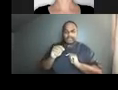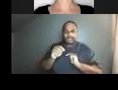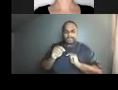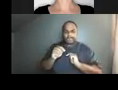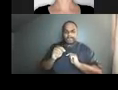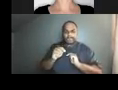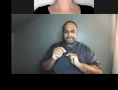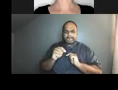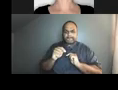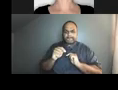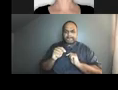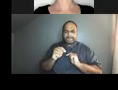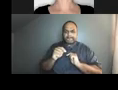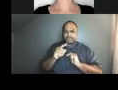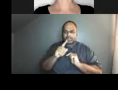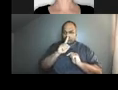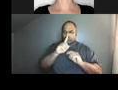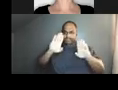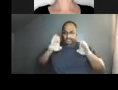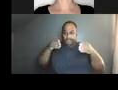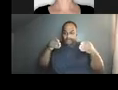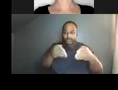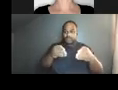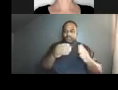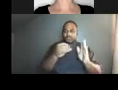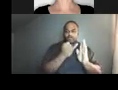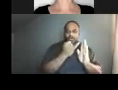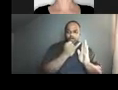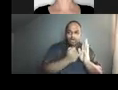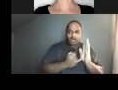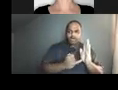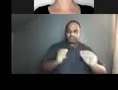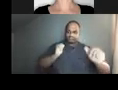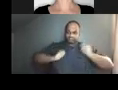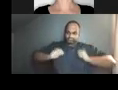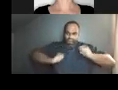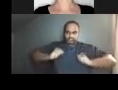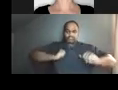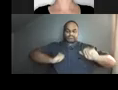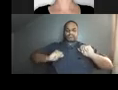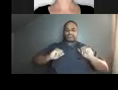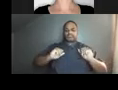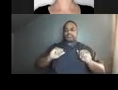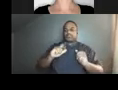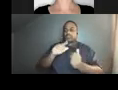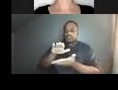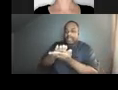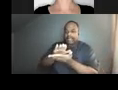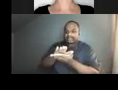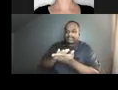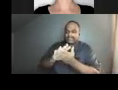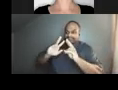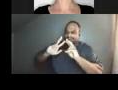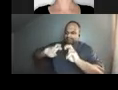concerned with it is concerned with art practices, performances, and also with academic reflection